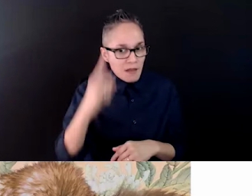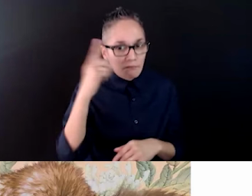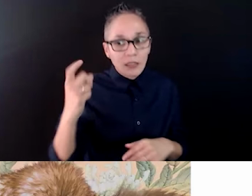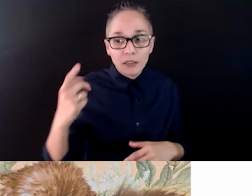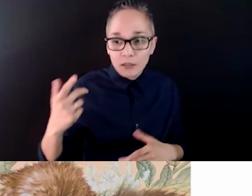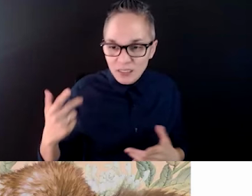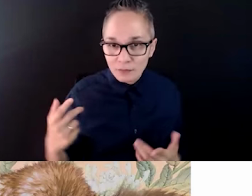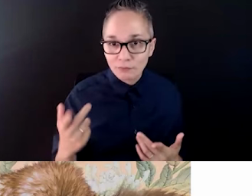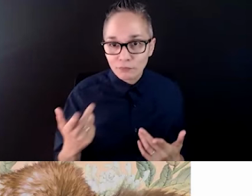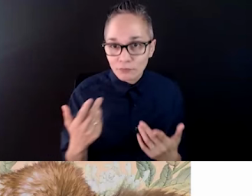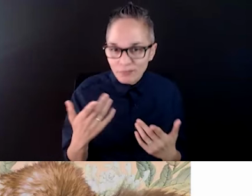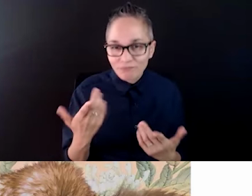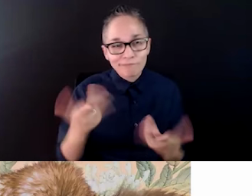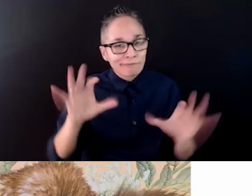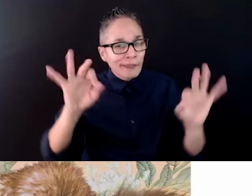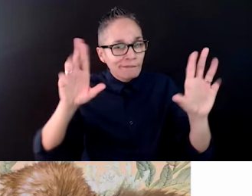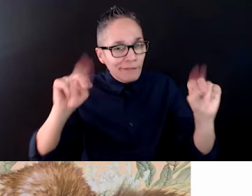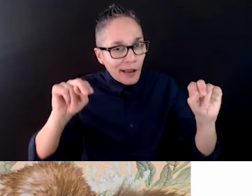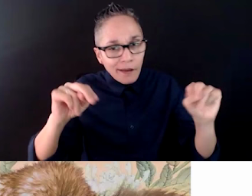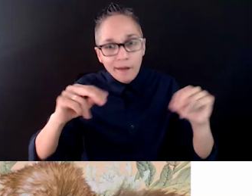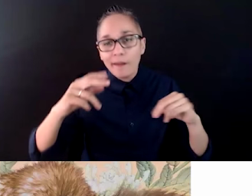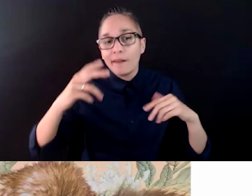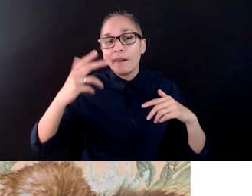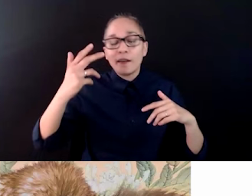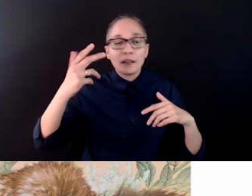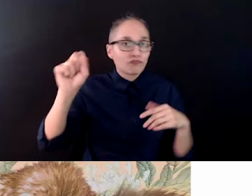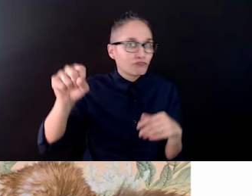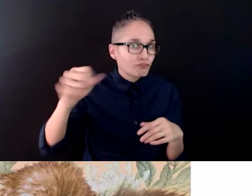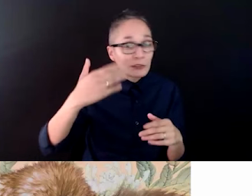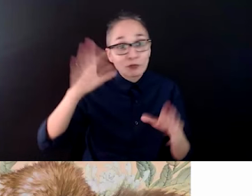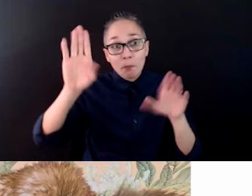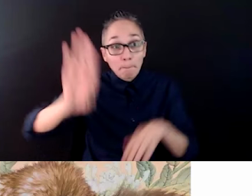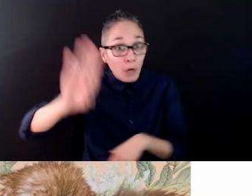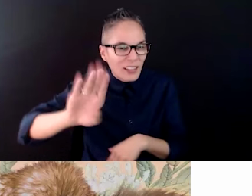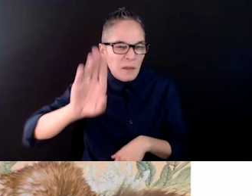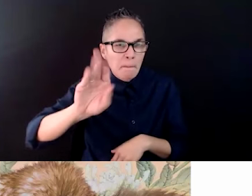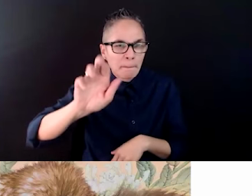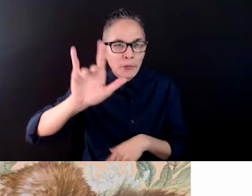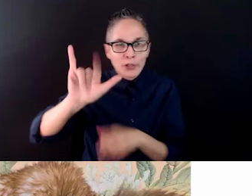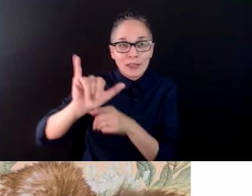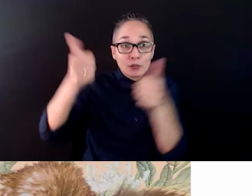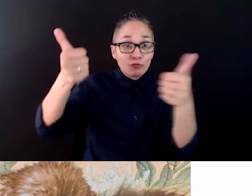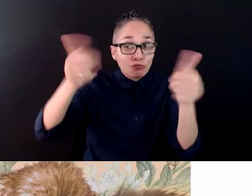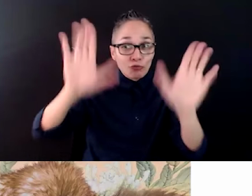know, as fun intellectually as Berkeley was to go to grad school, it was also